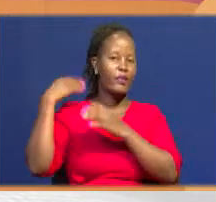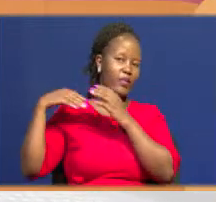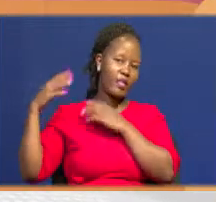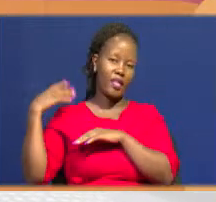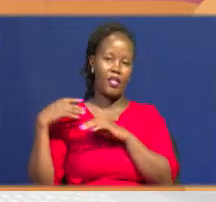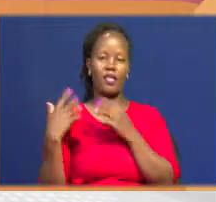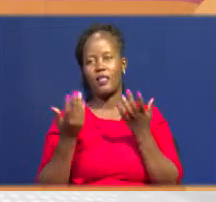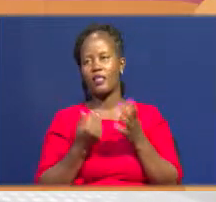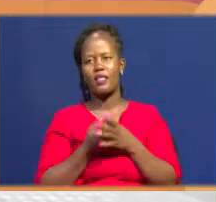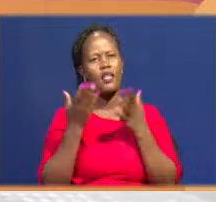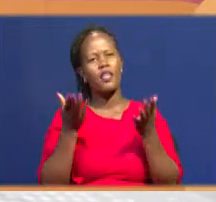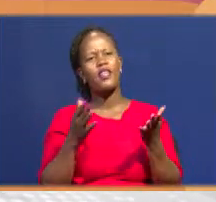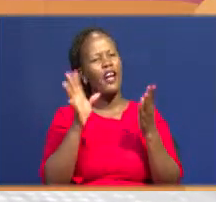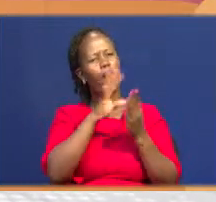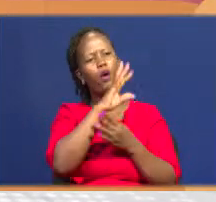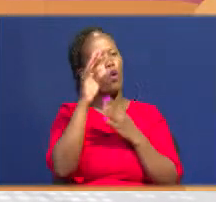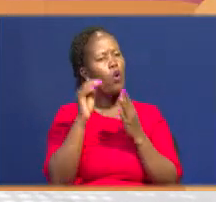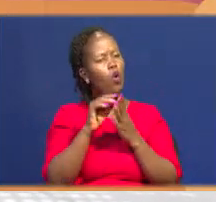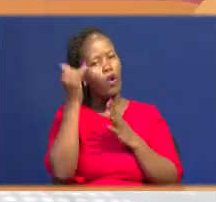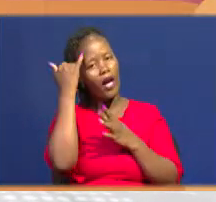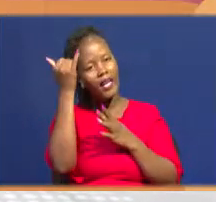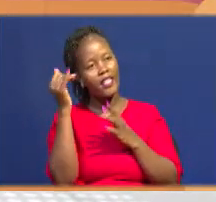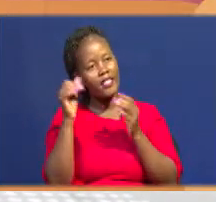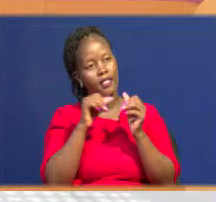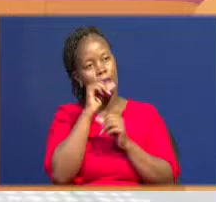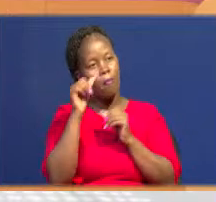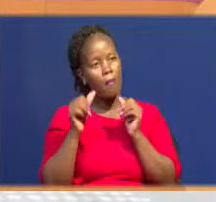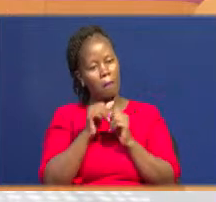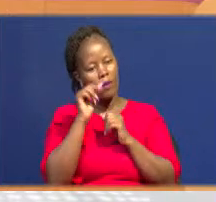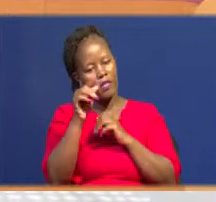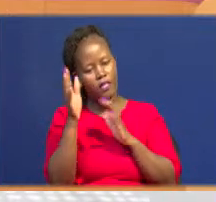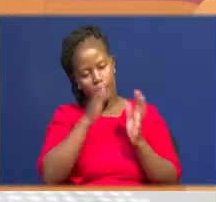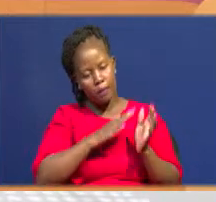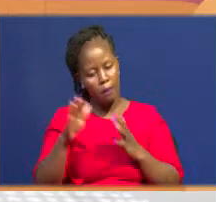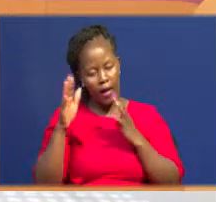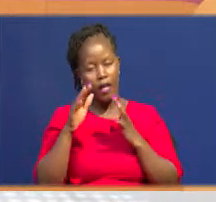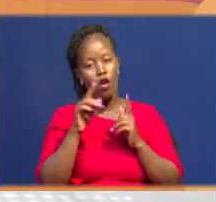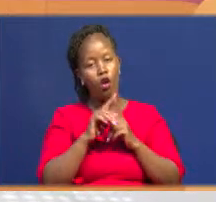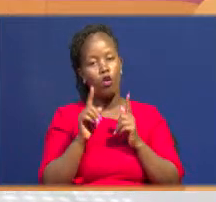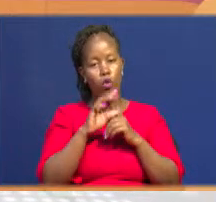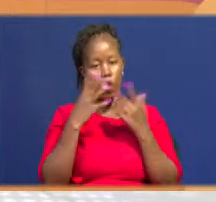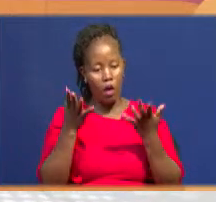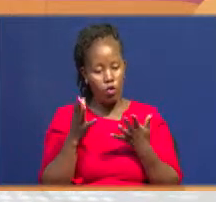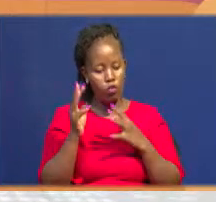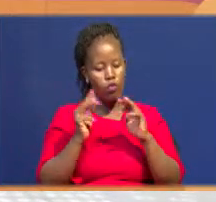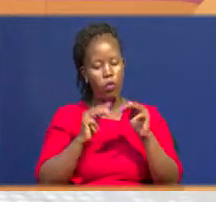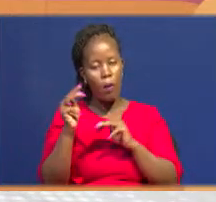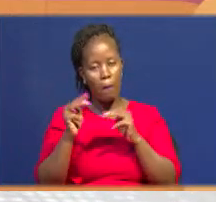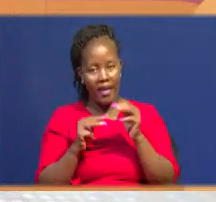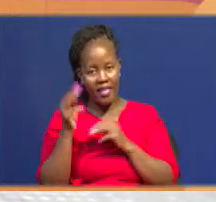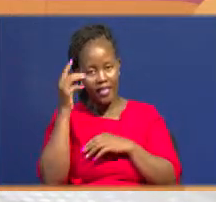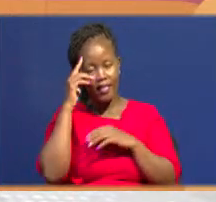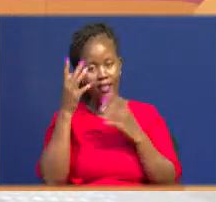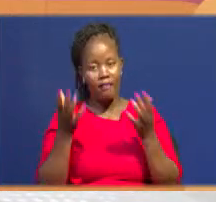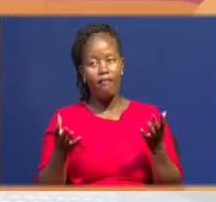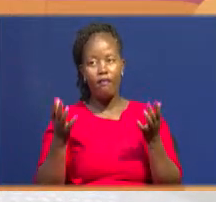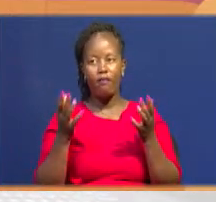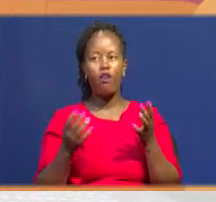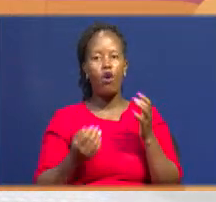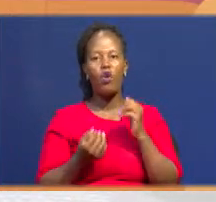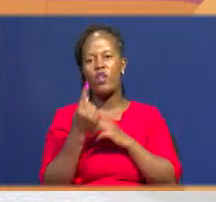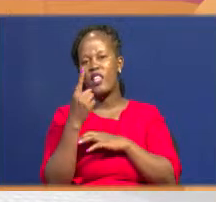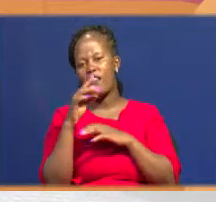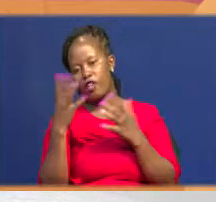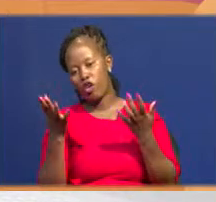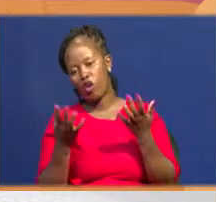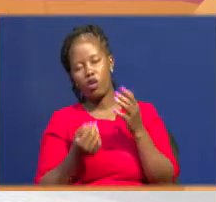just give us a whole idea about the Buntwani waterfront and how you manage this for the, I think,